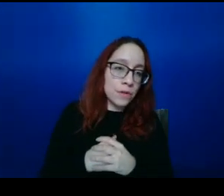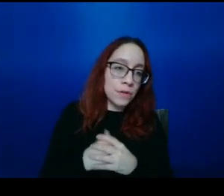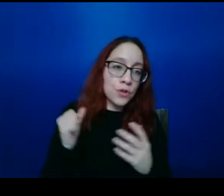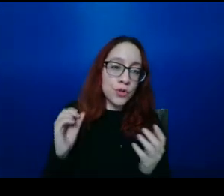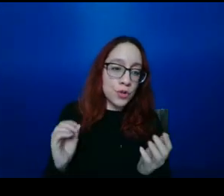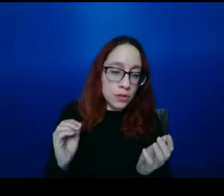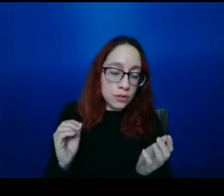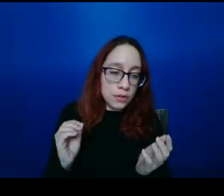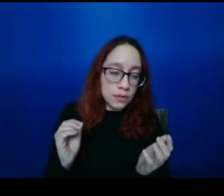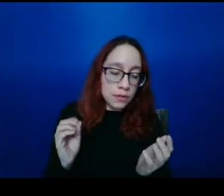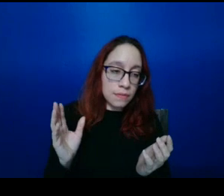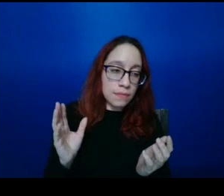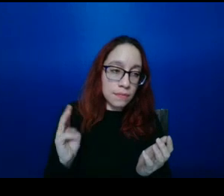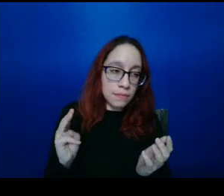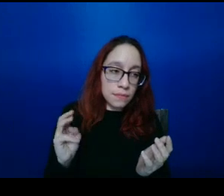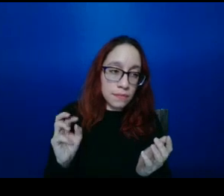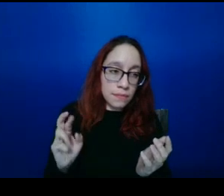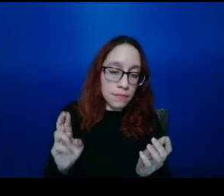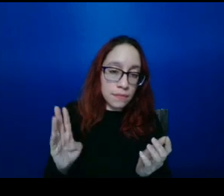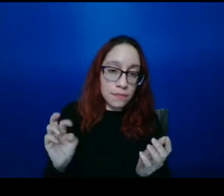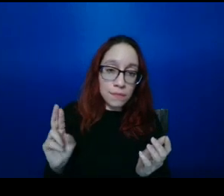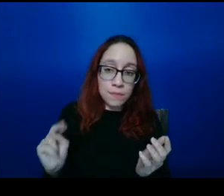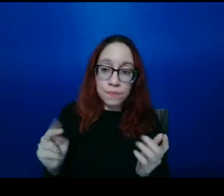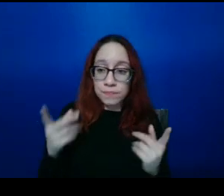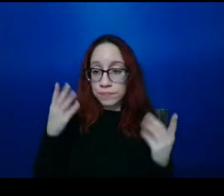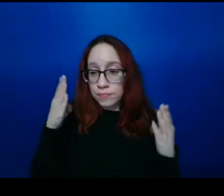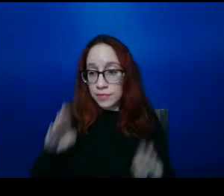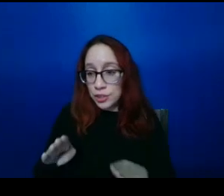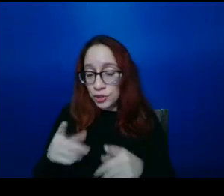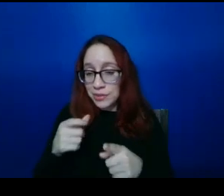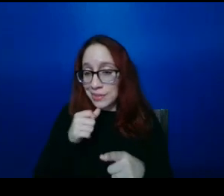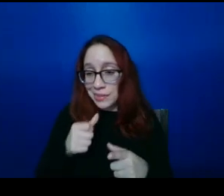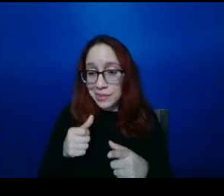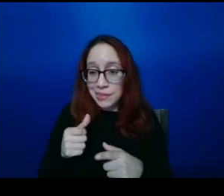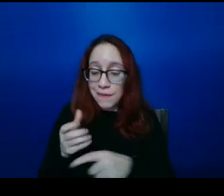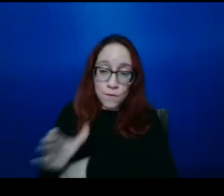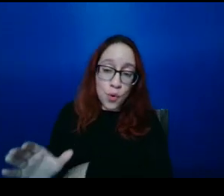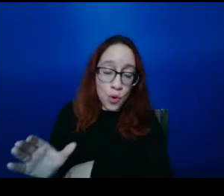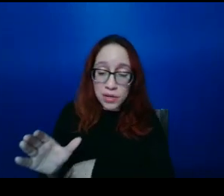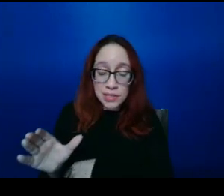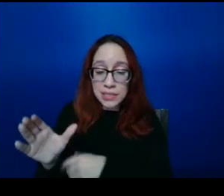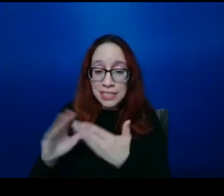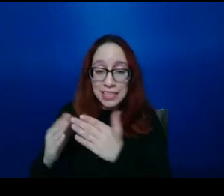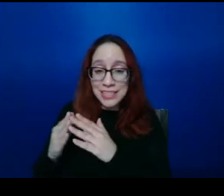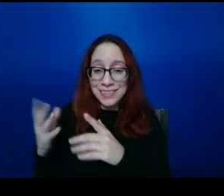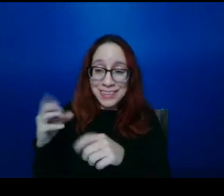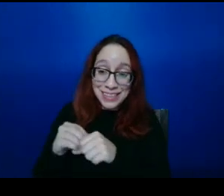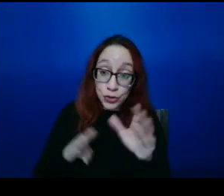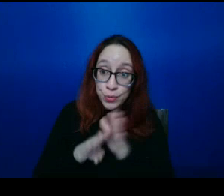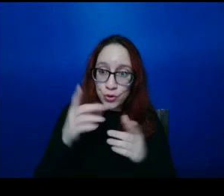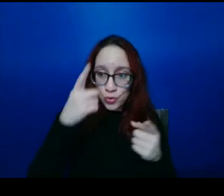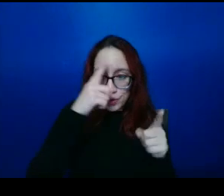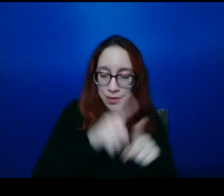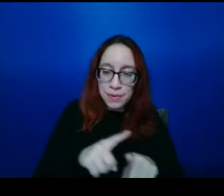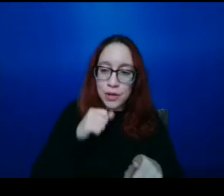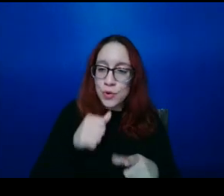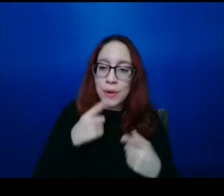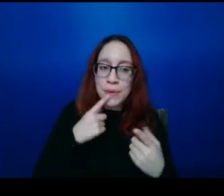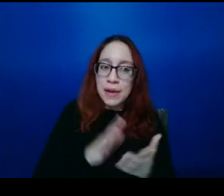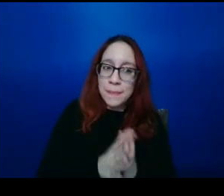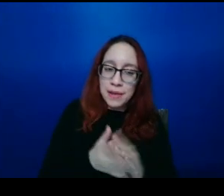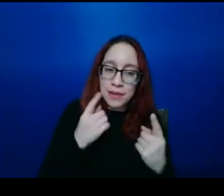So as Mr. Baird said, the settlement agreement doesn't obligate the city to enter into a development agreement. But that development agreement will not become